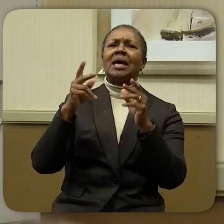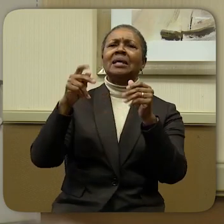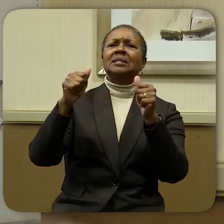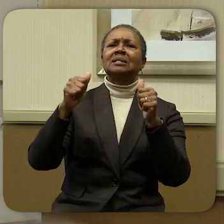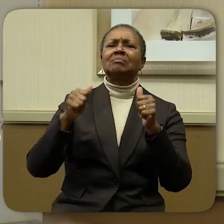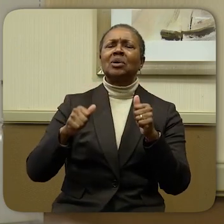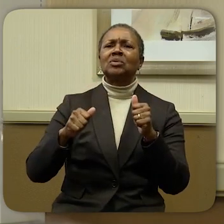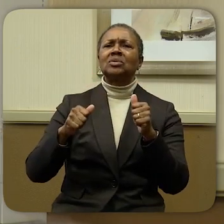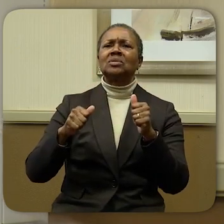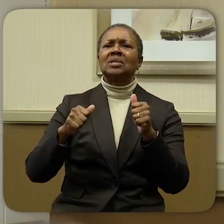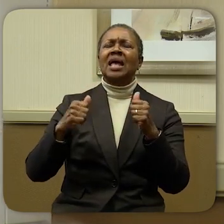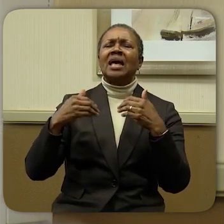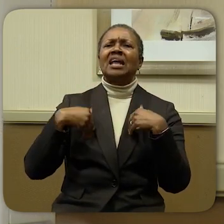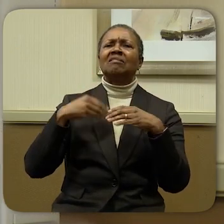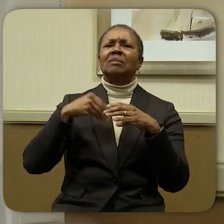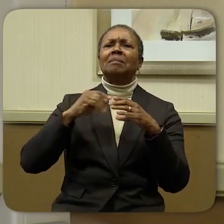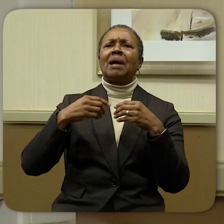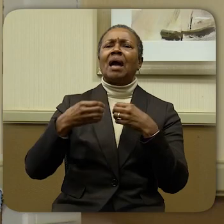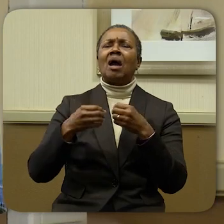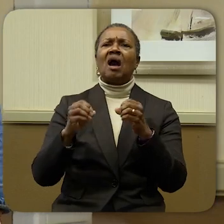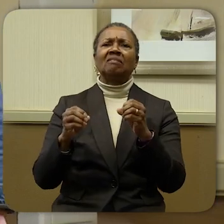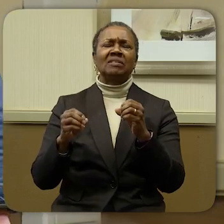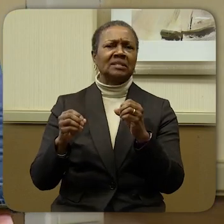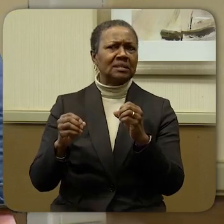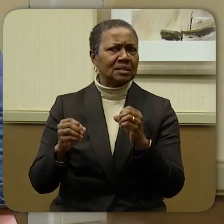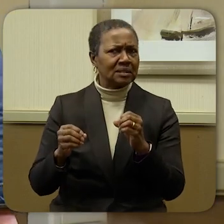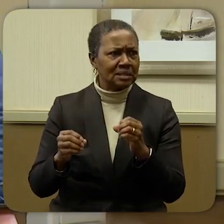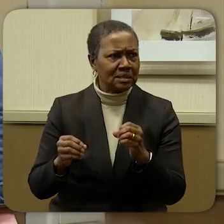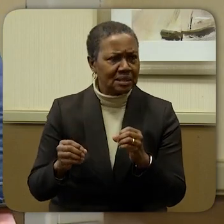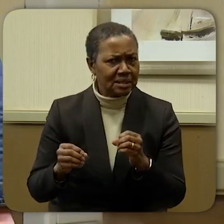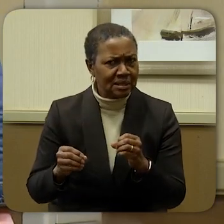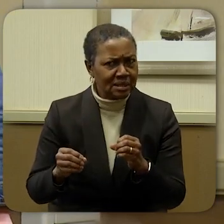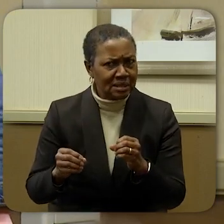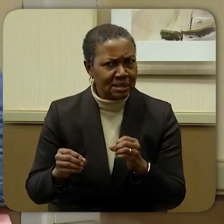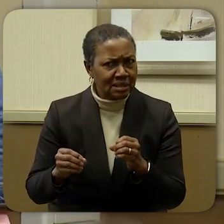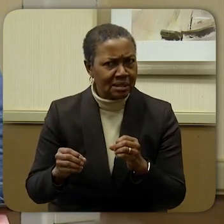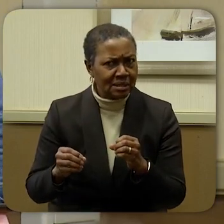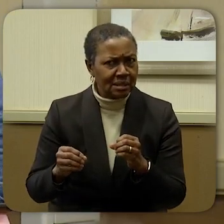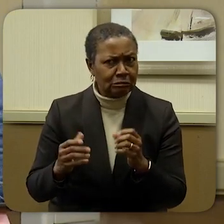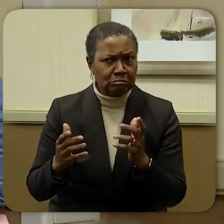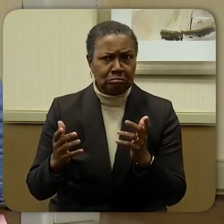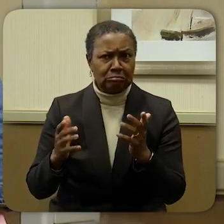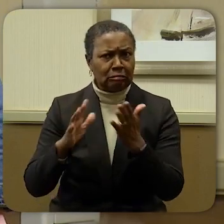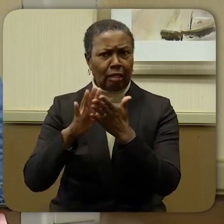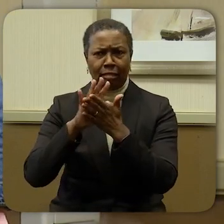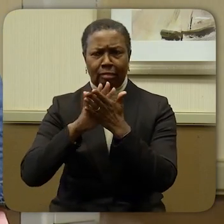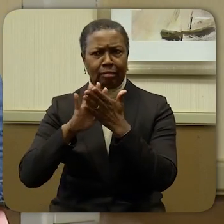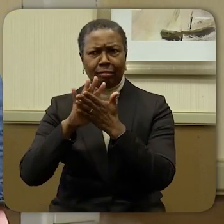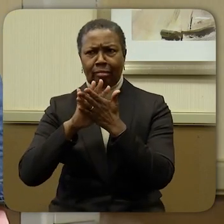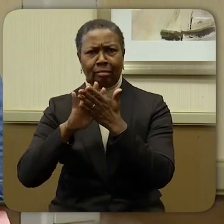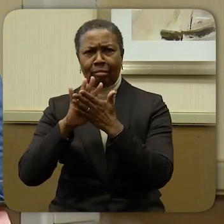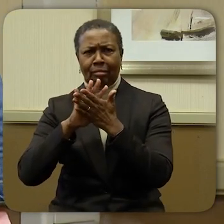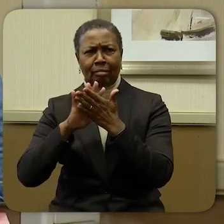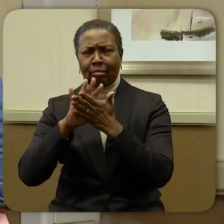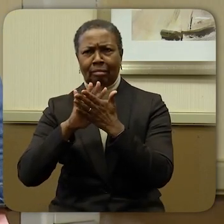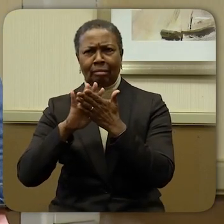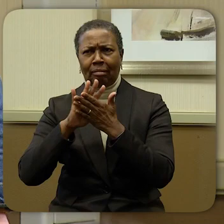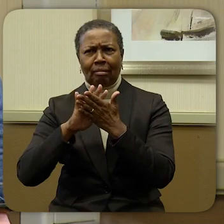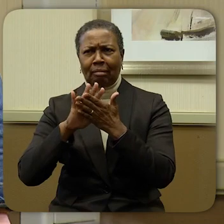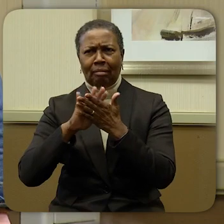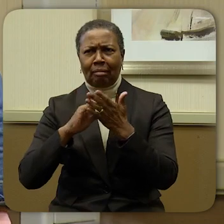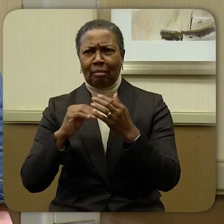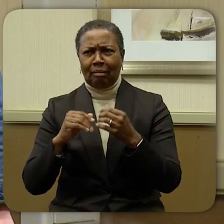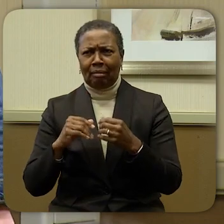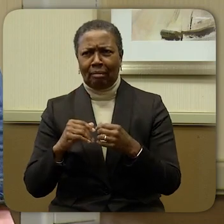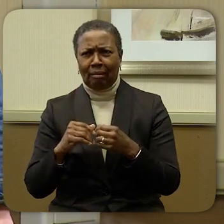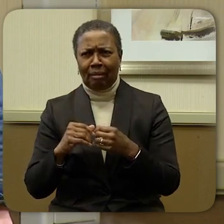her. I saw she has some of those books we have over there, and I thought that was some of the ones I was using to do, or ones that I thought if I could get them up so that